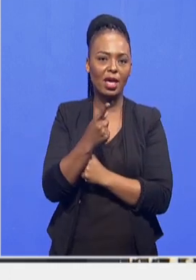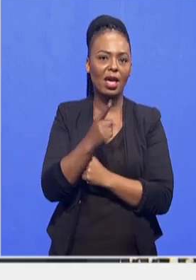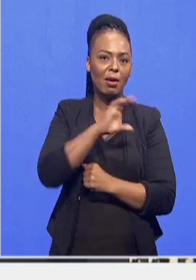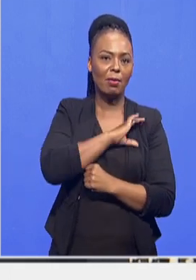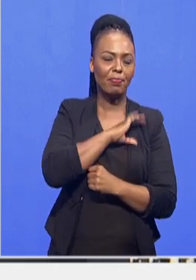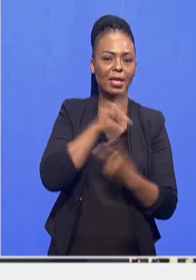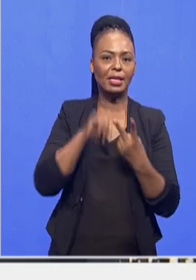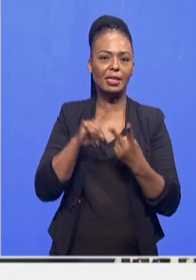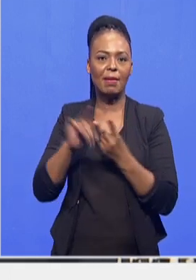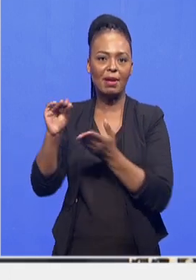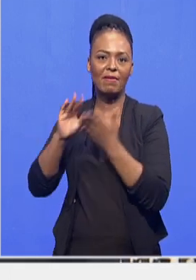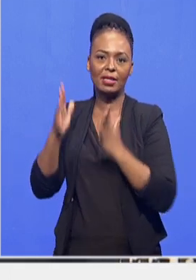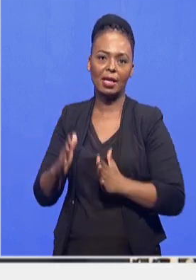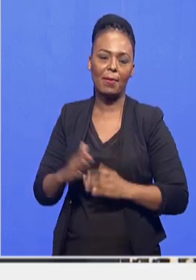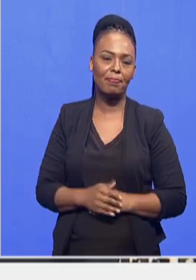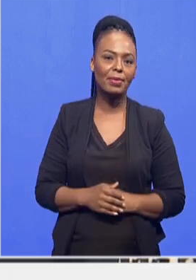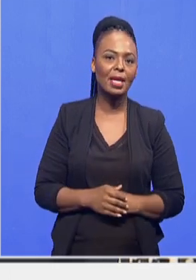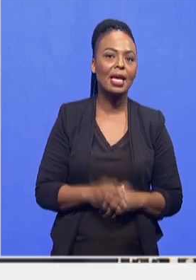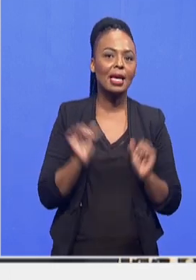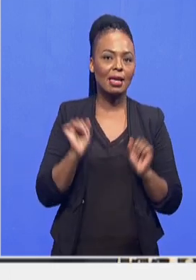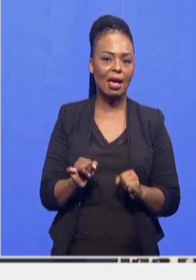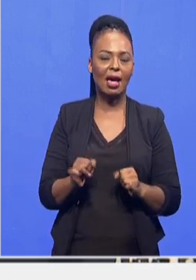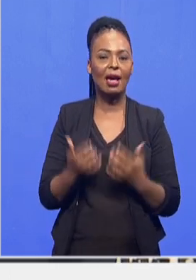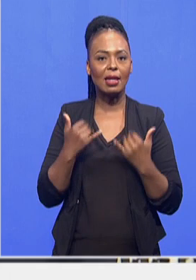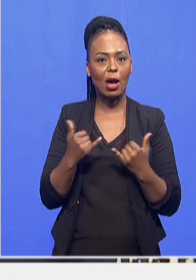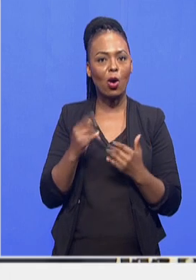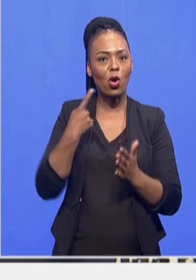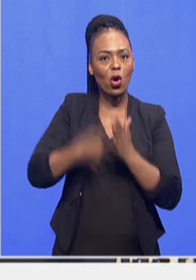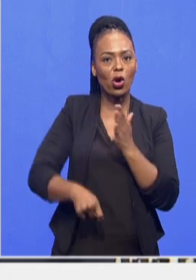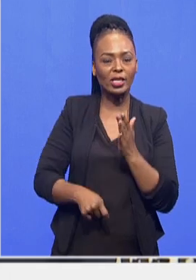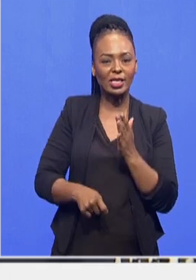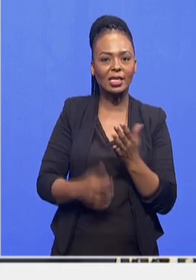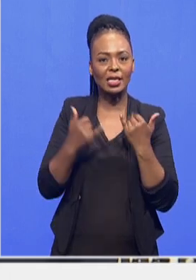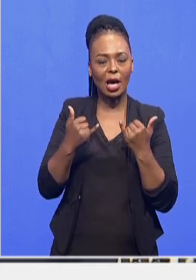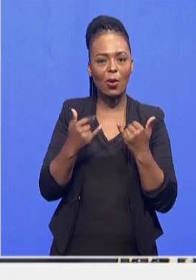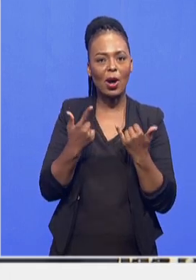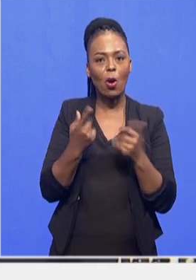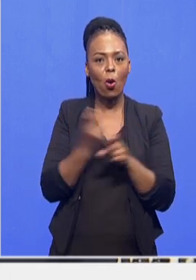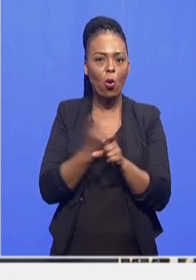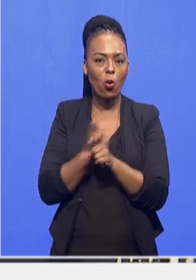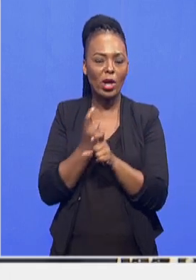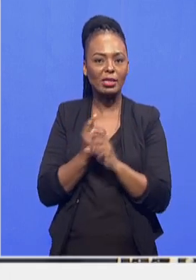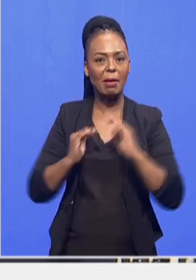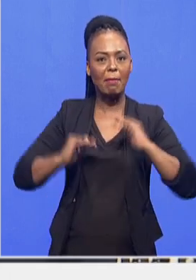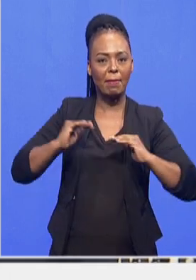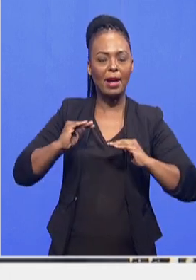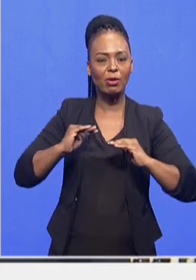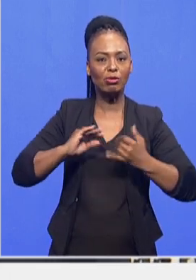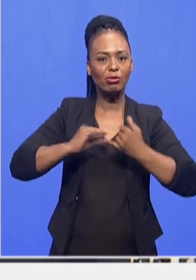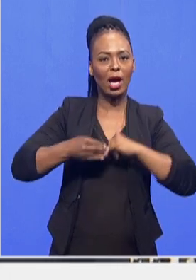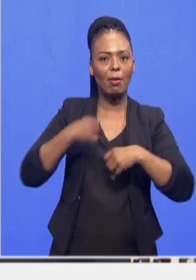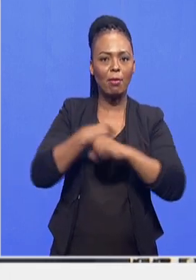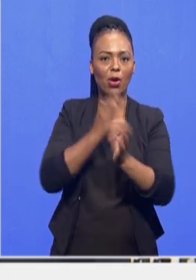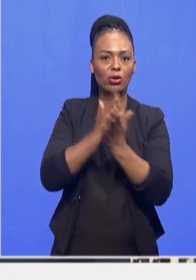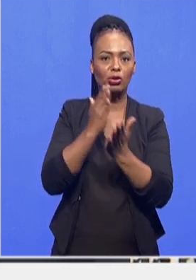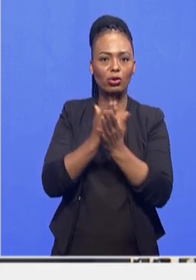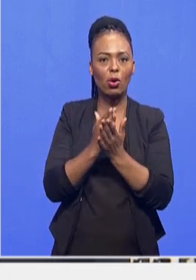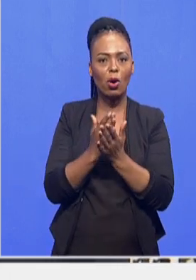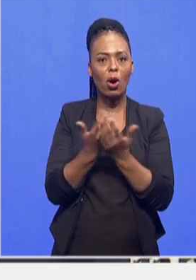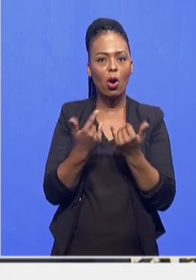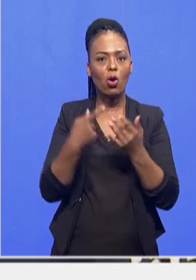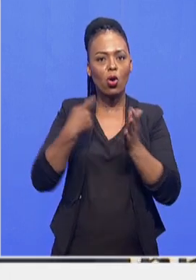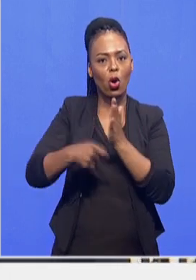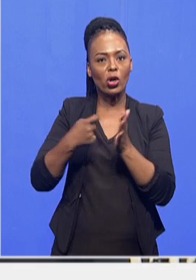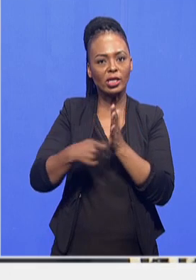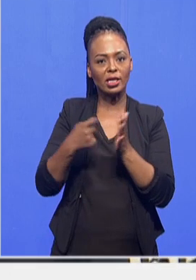the investors. So cost reflectivity is a term that we are talking about these days, and we strive to actually ensure that there is cost reflectivity